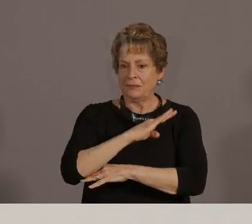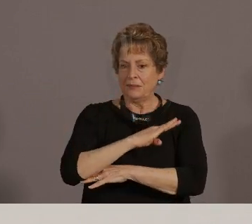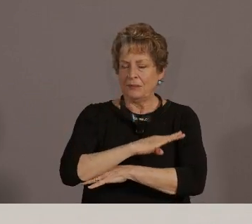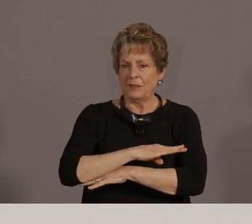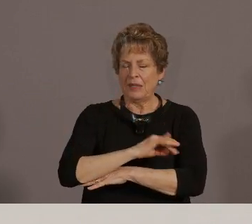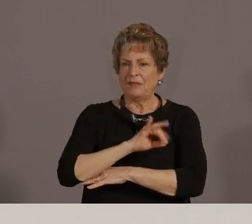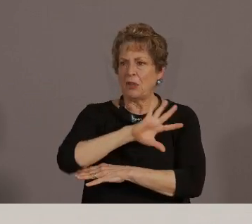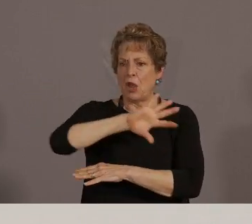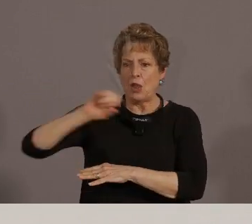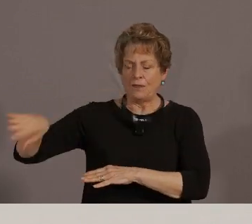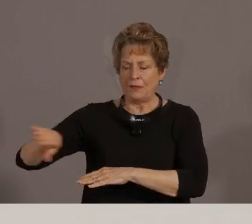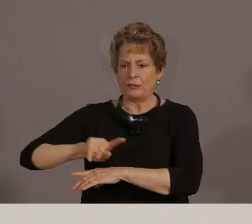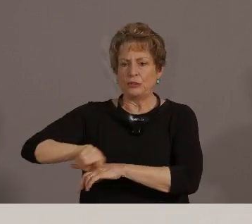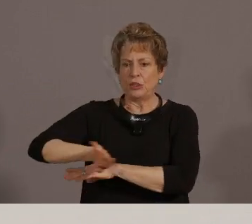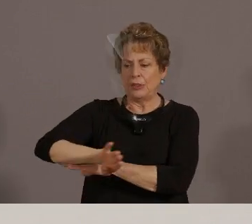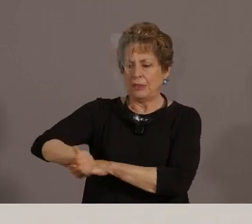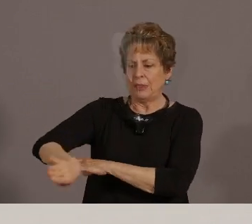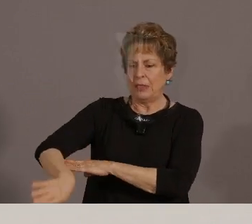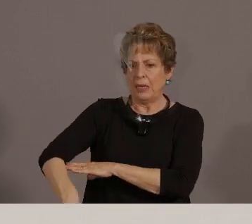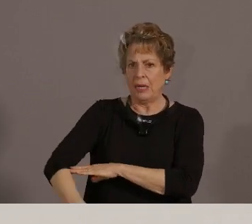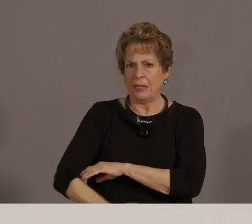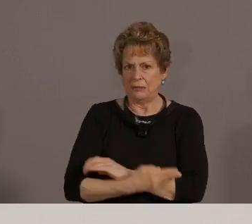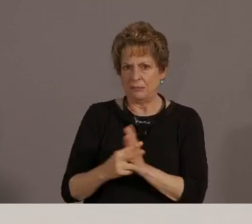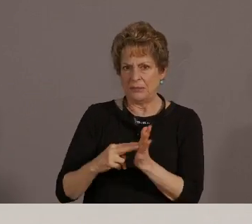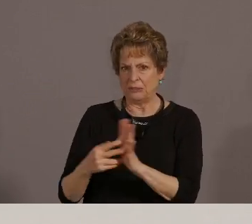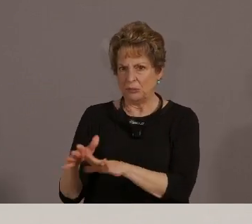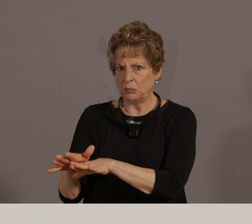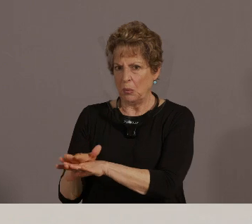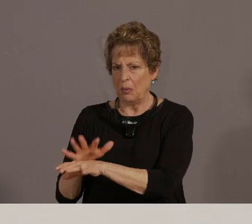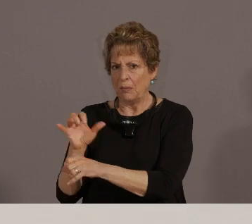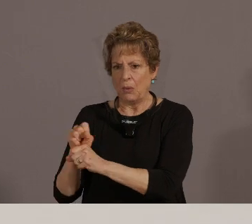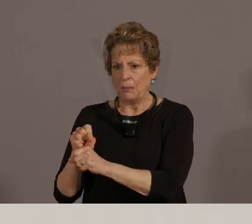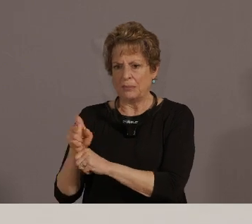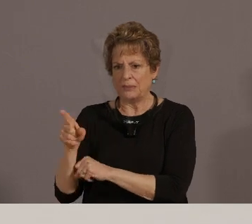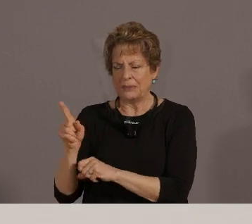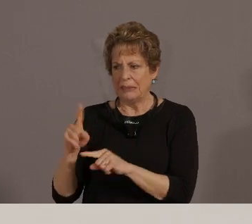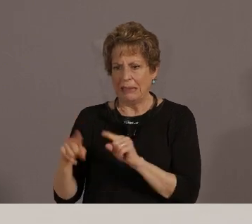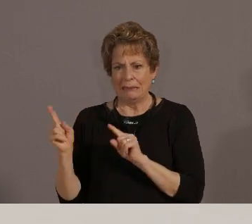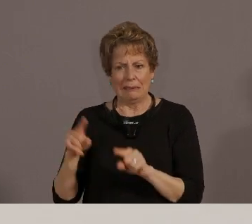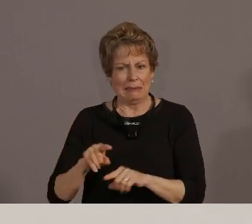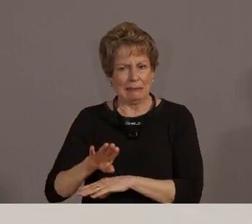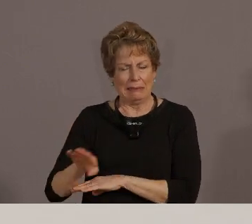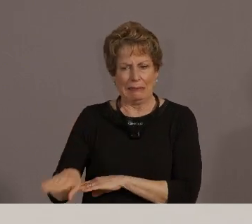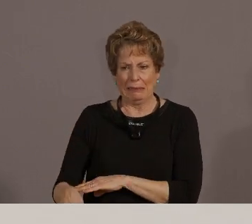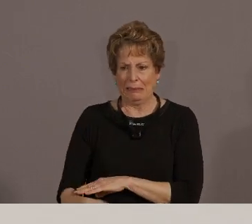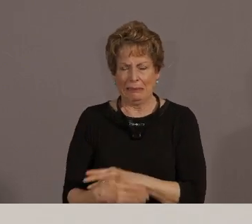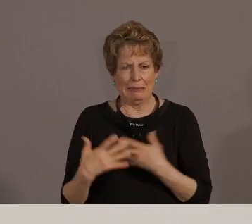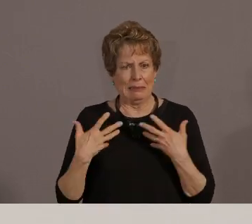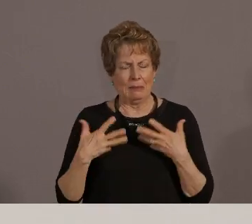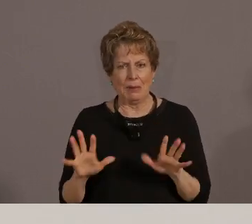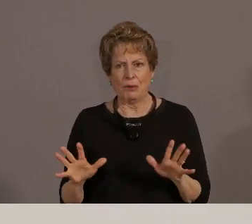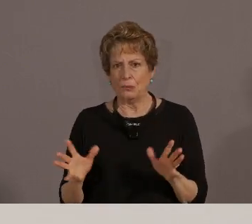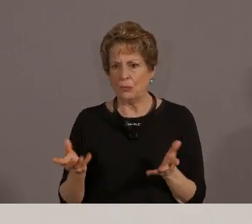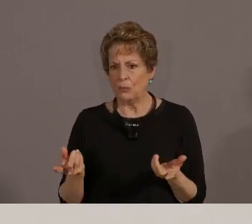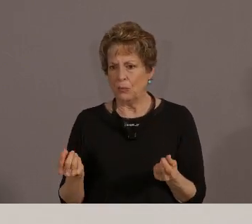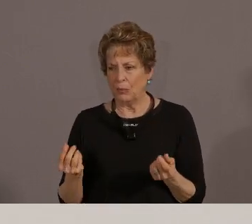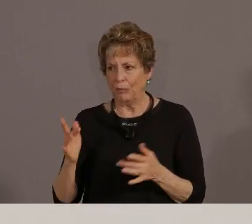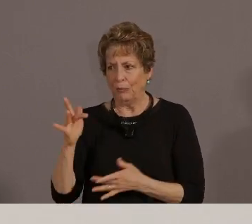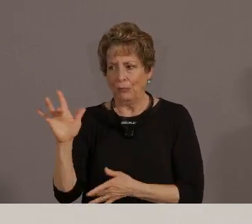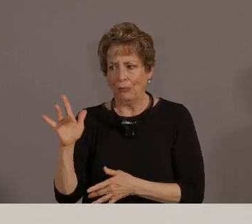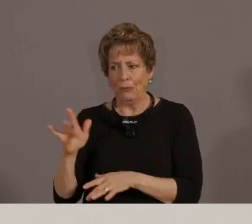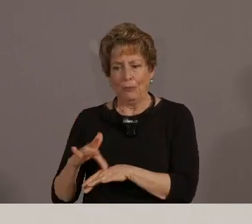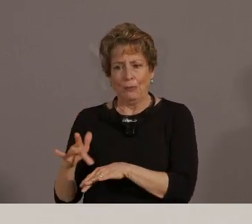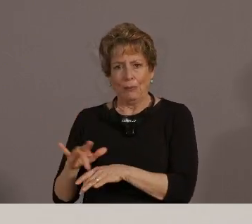get rid of, in a way, of certain times available during the day? Or do you plan to have